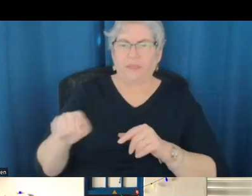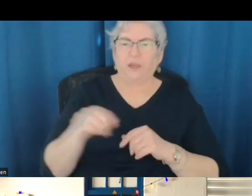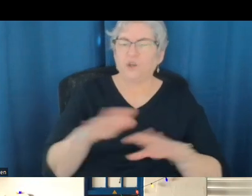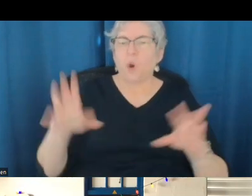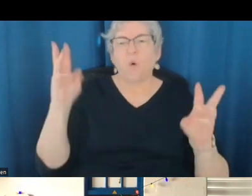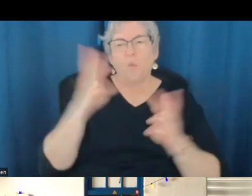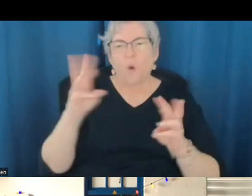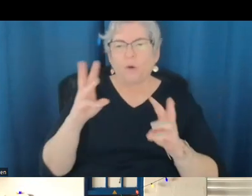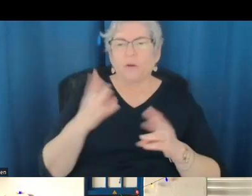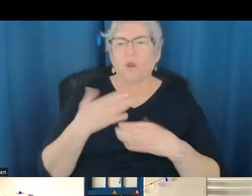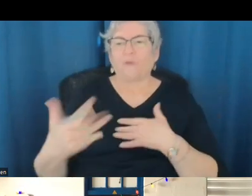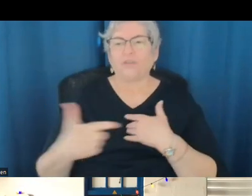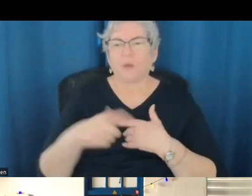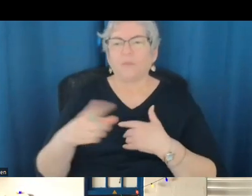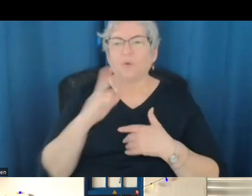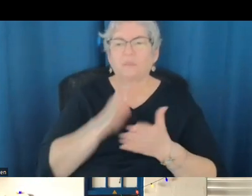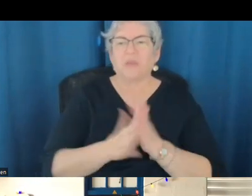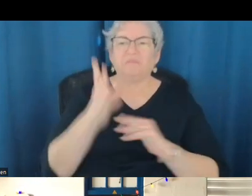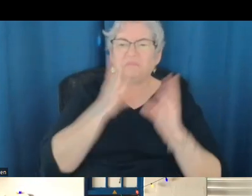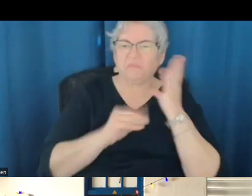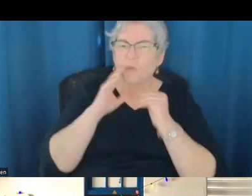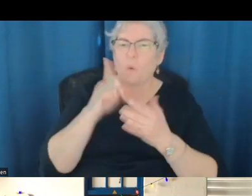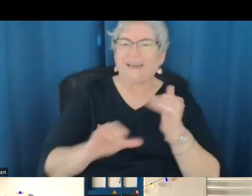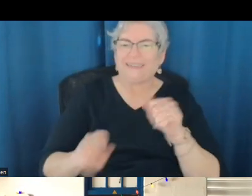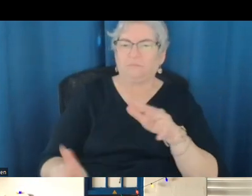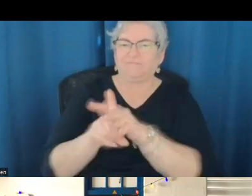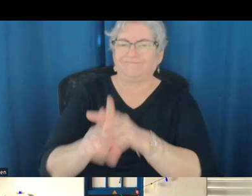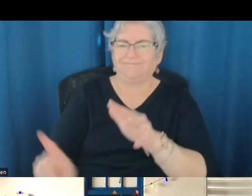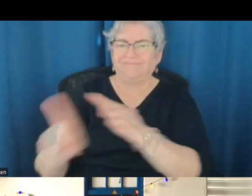worry, over time you will become familiar with what shows up.